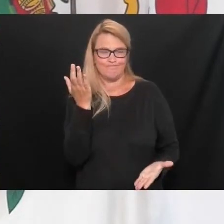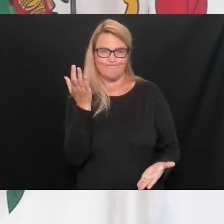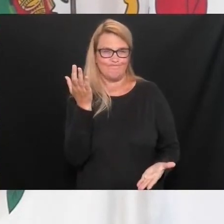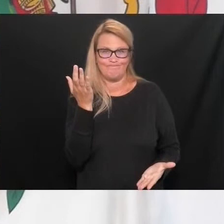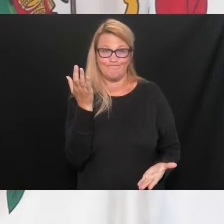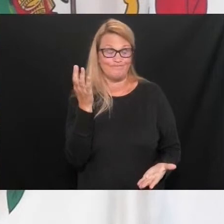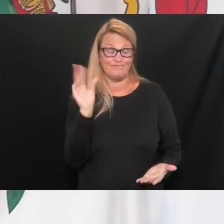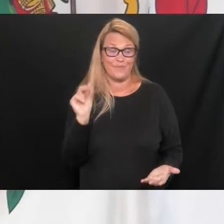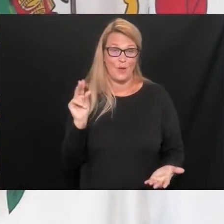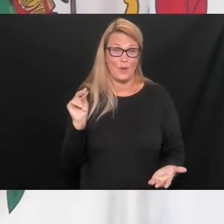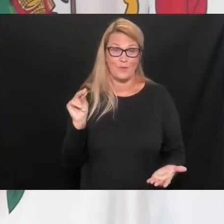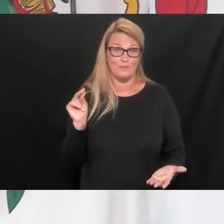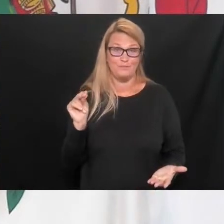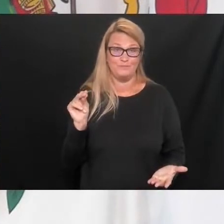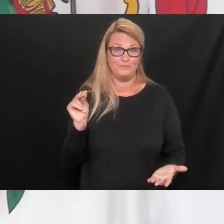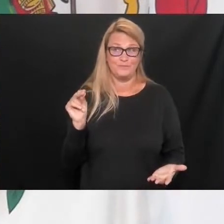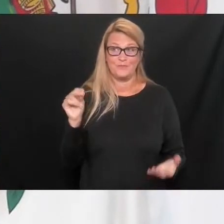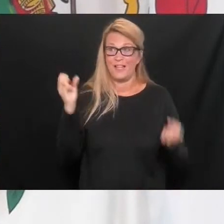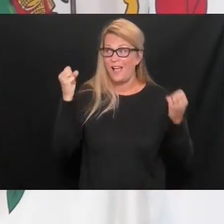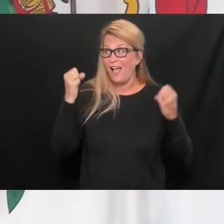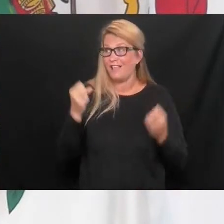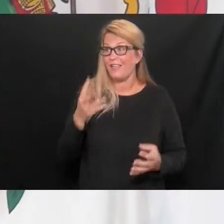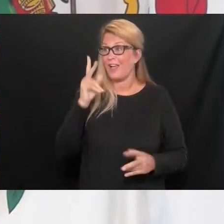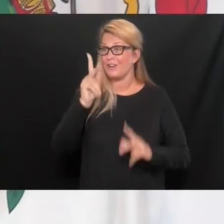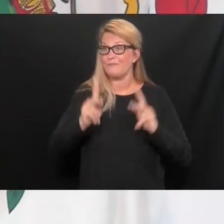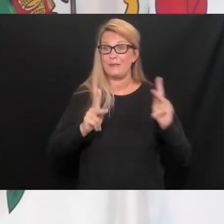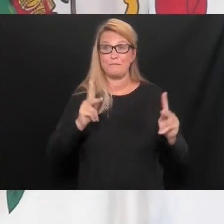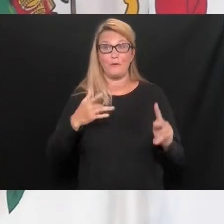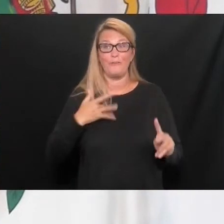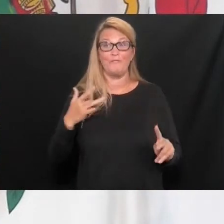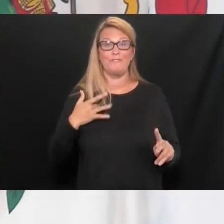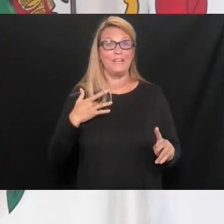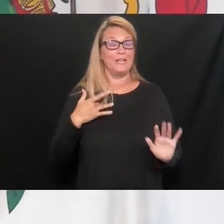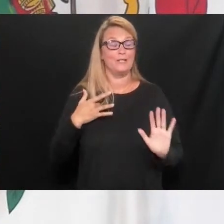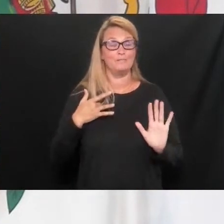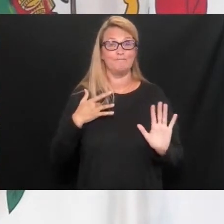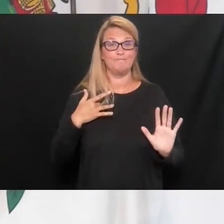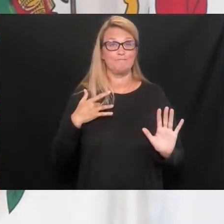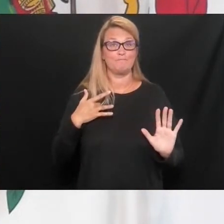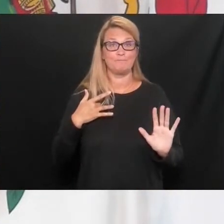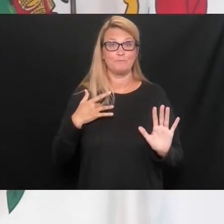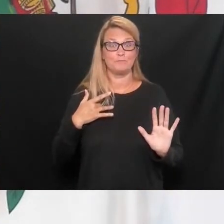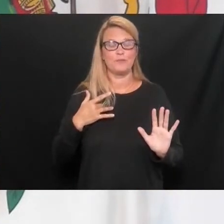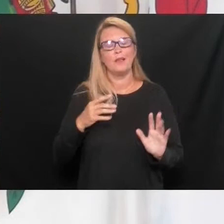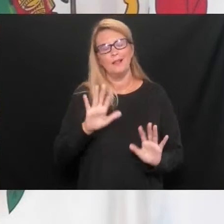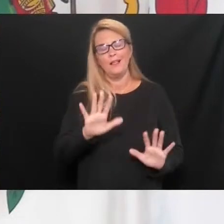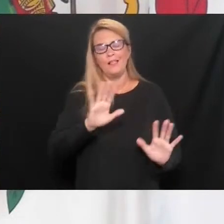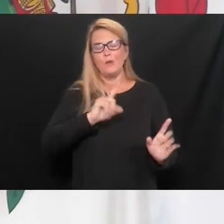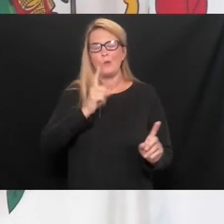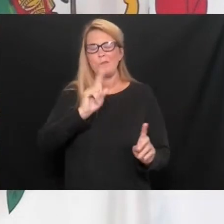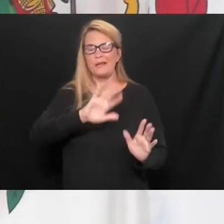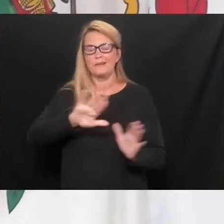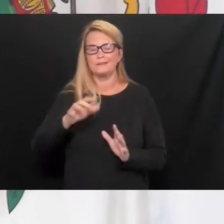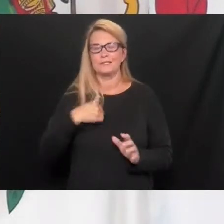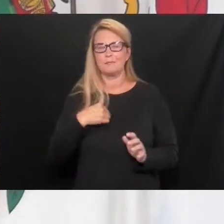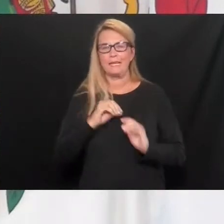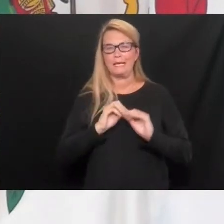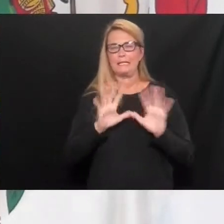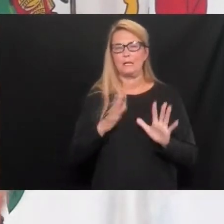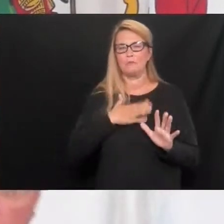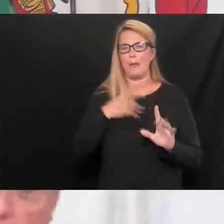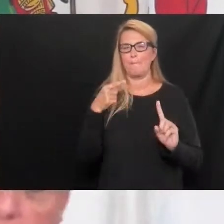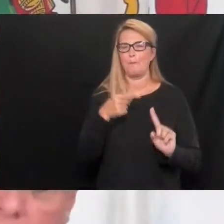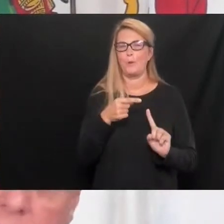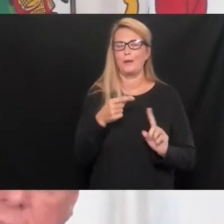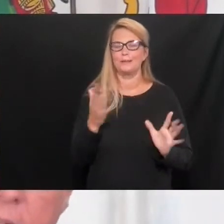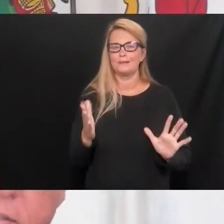people's just, you've got a bunch of people out there that, I always say this. Let me just say it's like this, okay? And